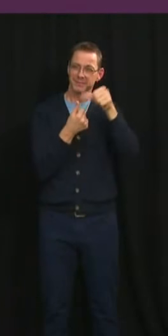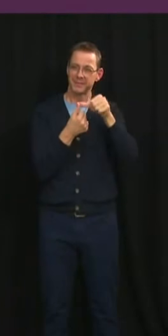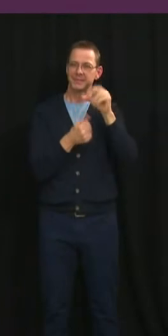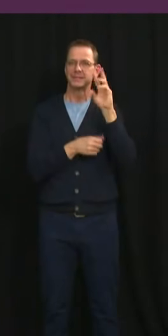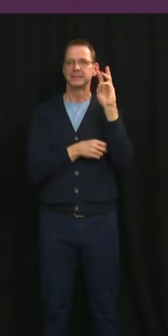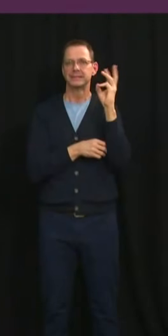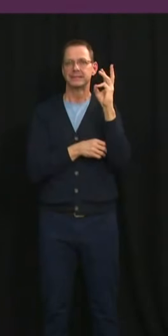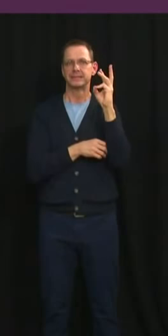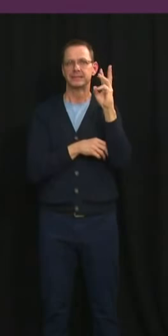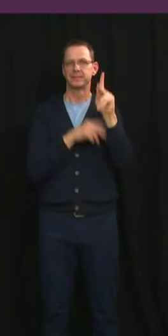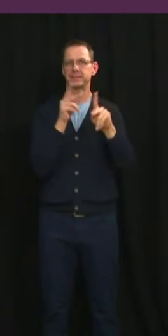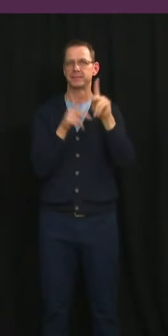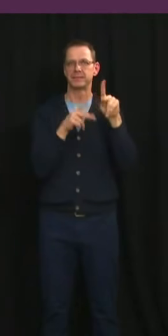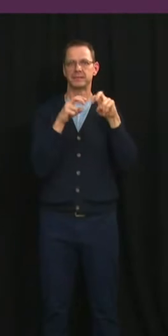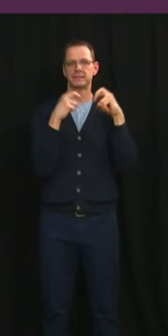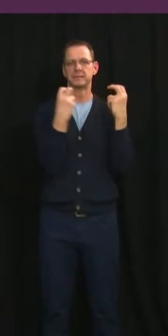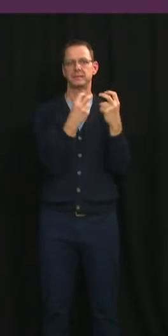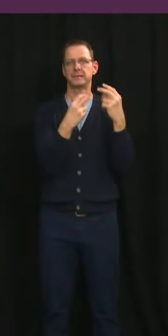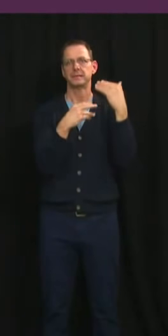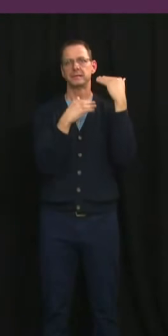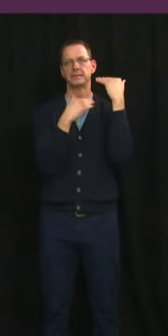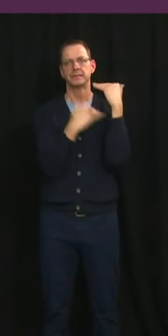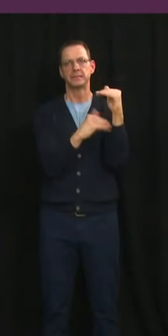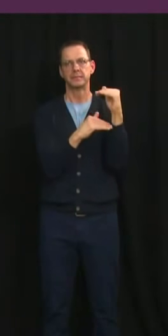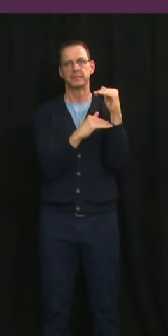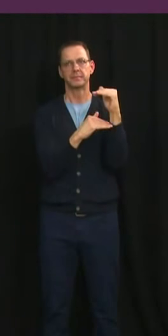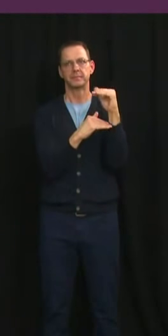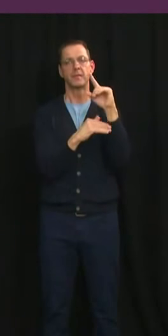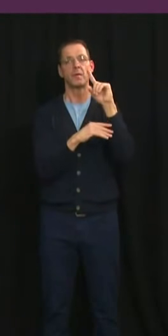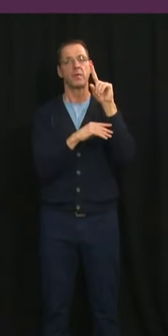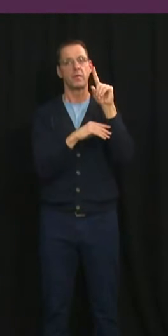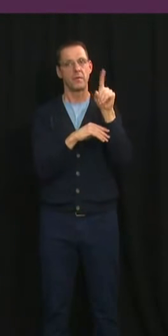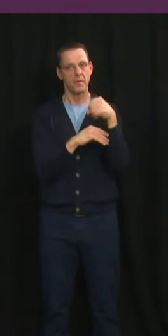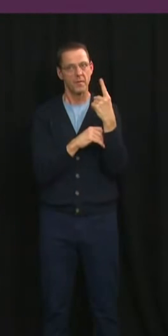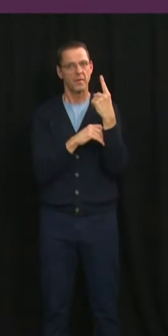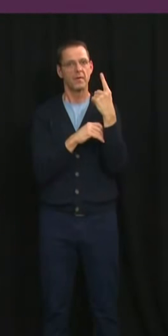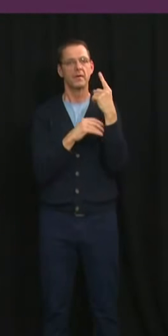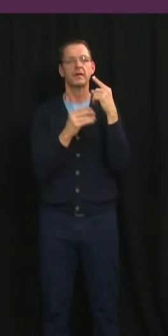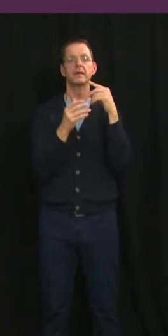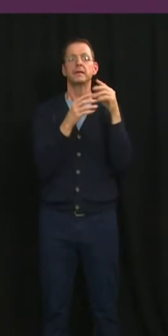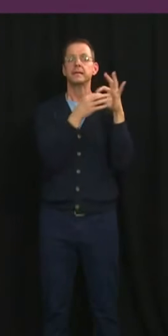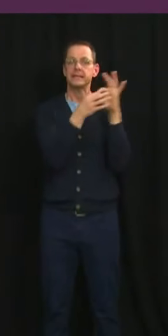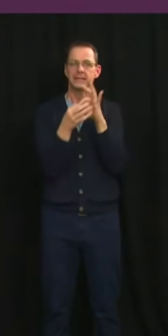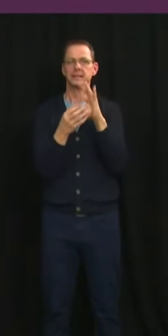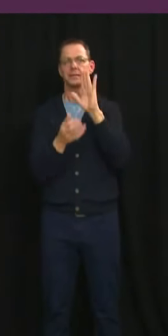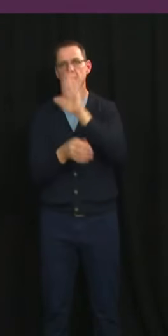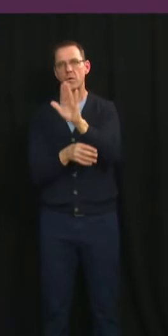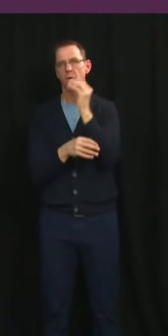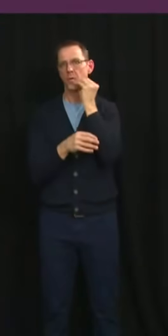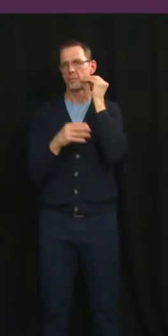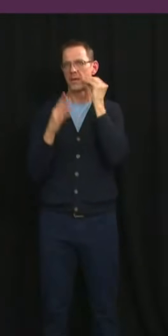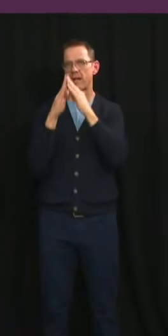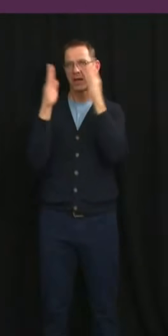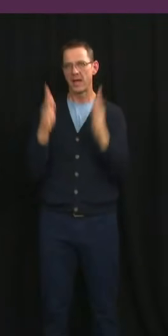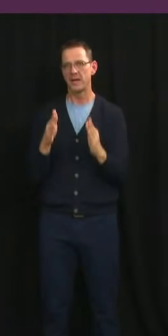their designated 2 close contacts if they live alone. We're giving business owners time to prepare for the